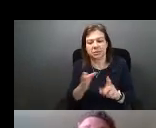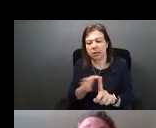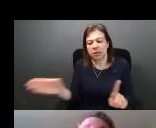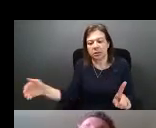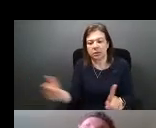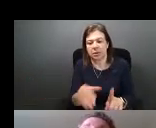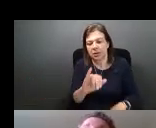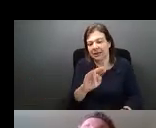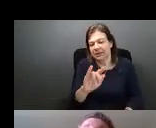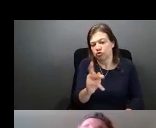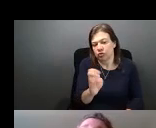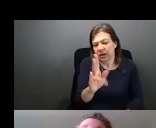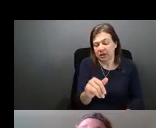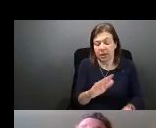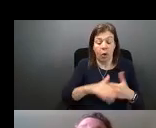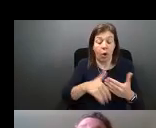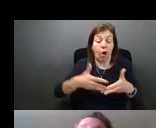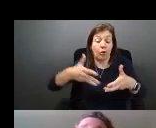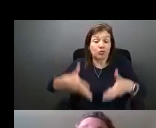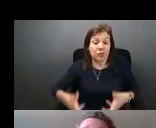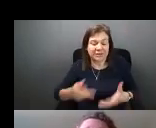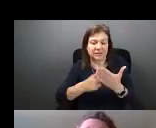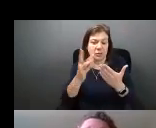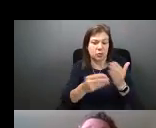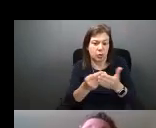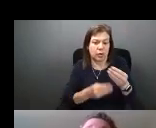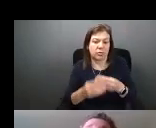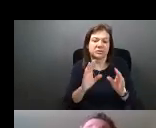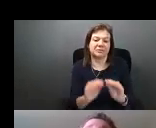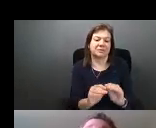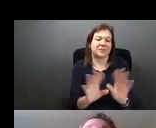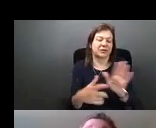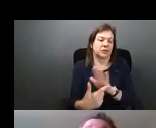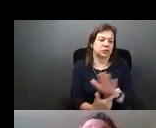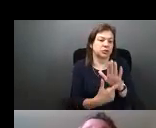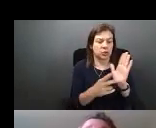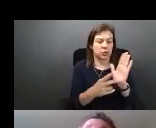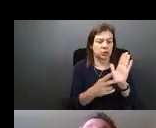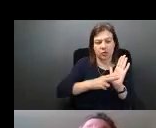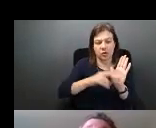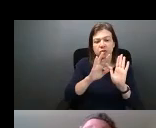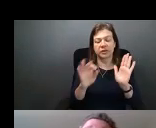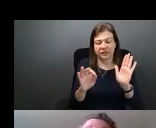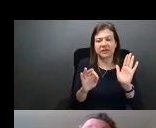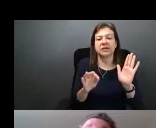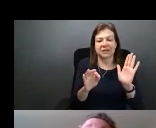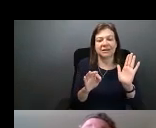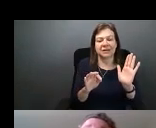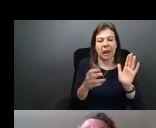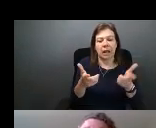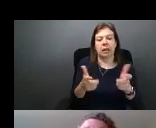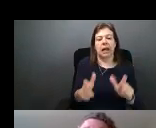indirectly, all other program budgets should clearly show that the contract fee is enabling